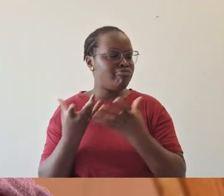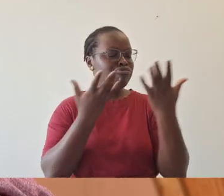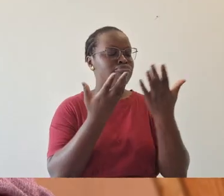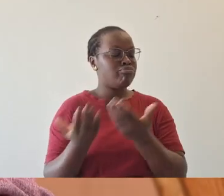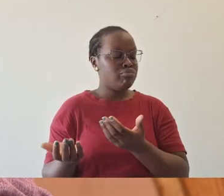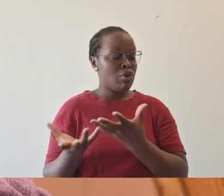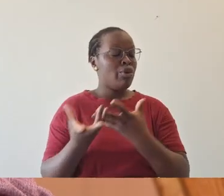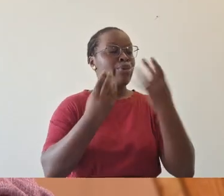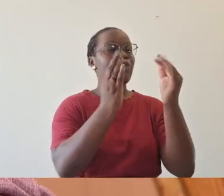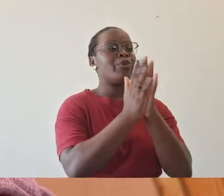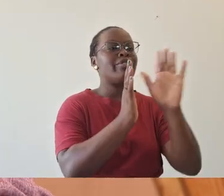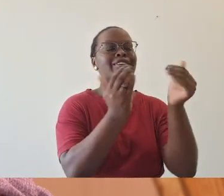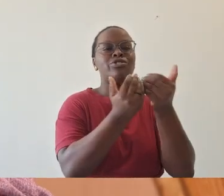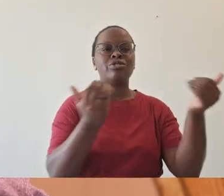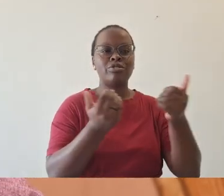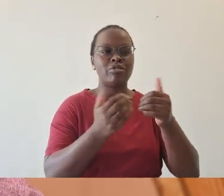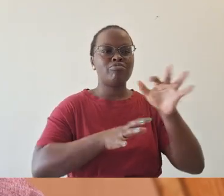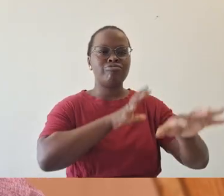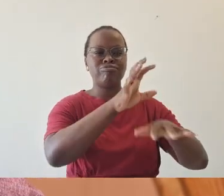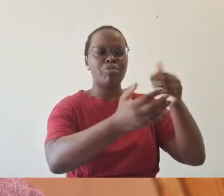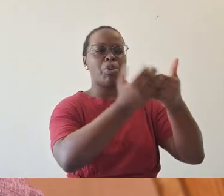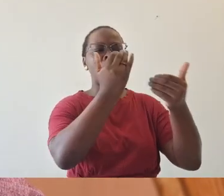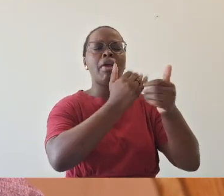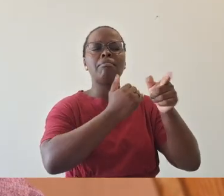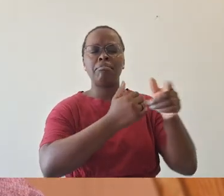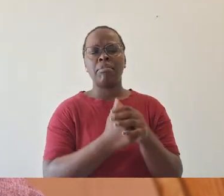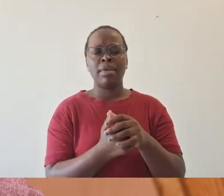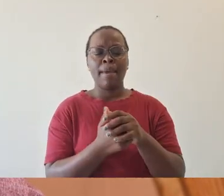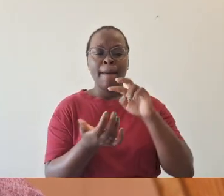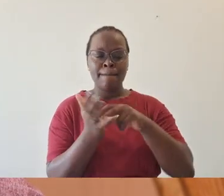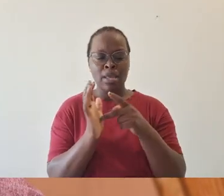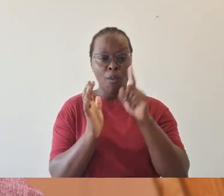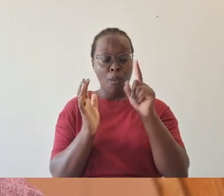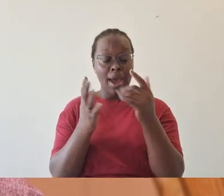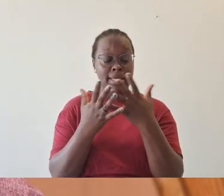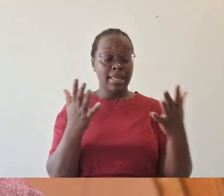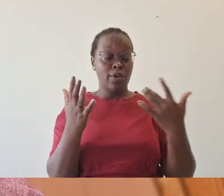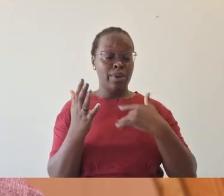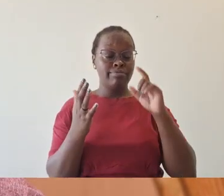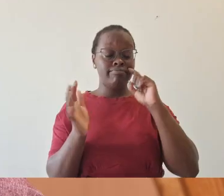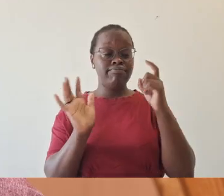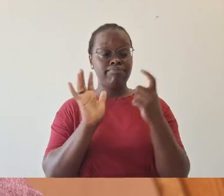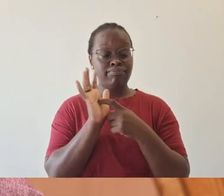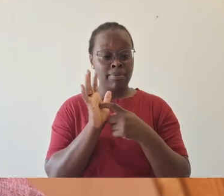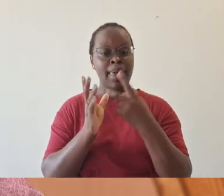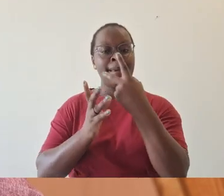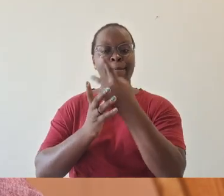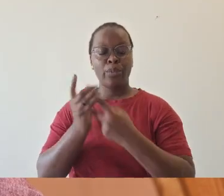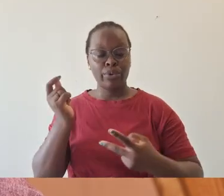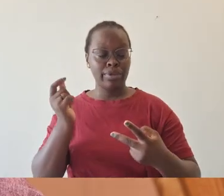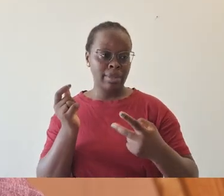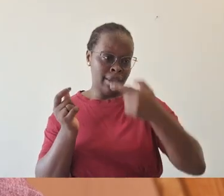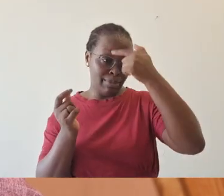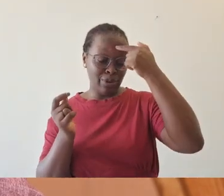an appreciation of, I spent the day, I learned something. And I think one of the things we have observed,